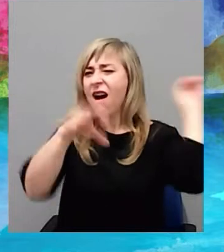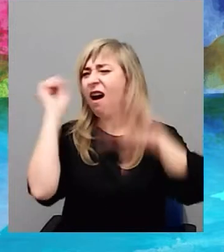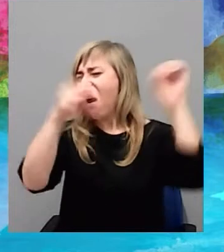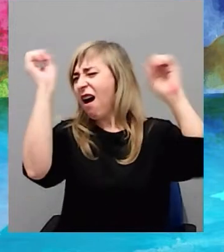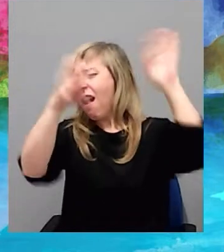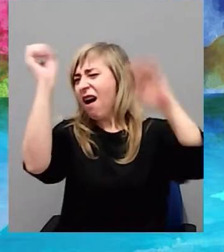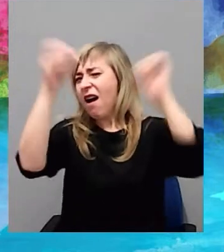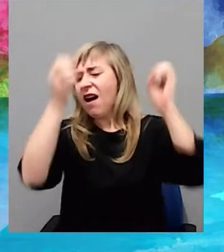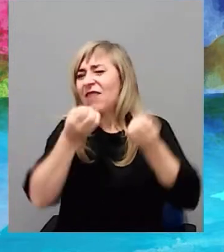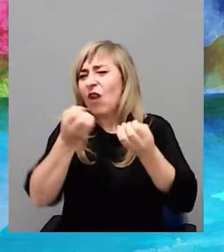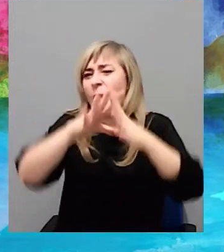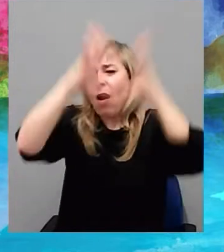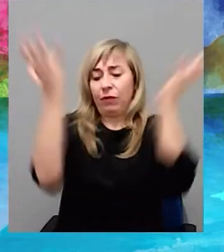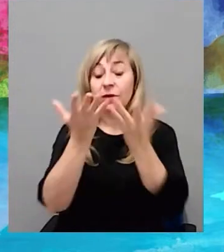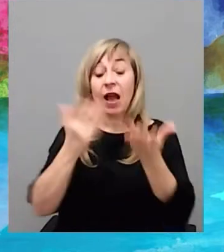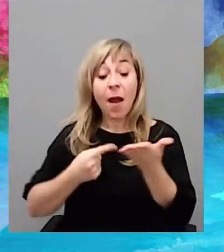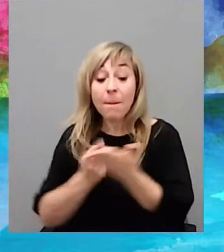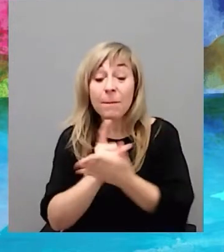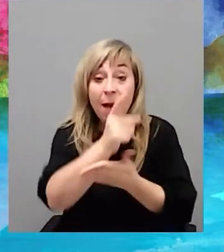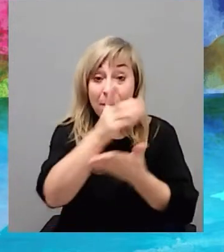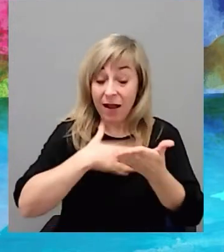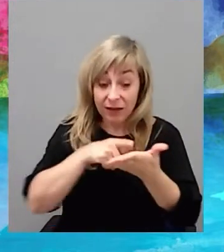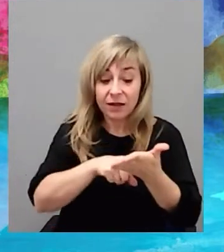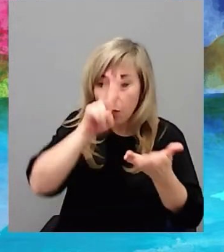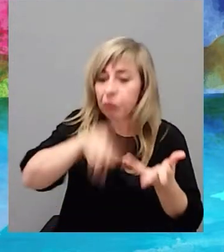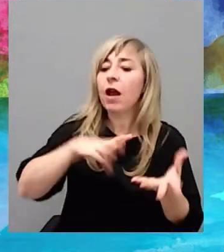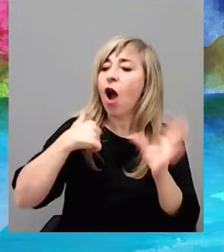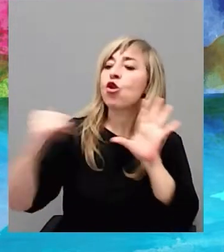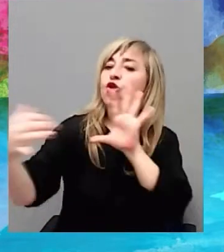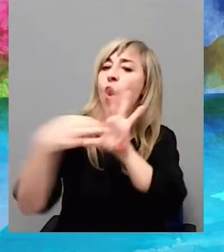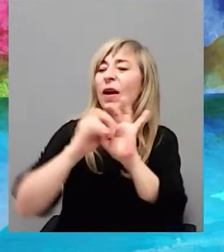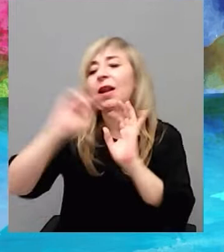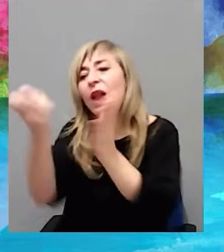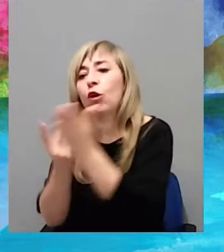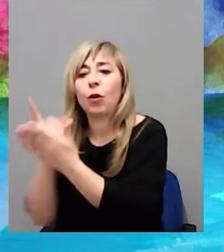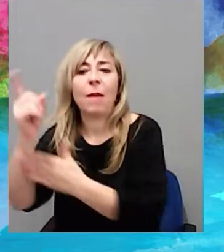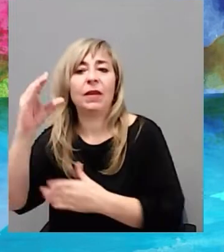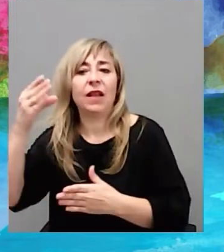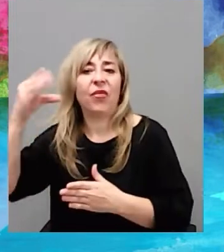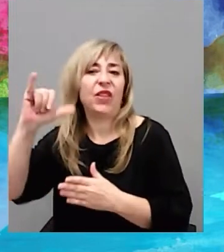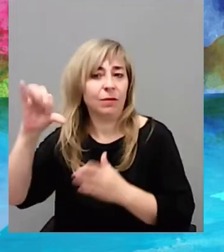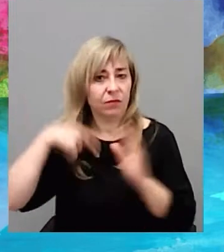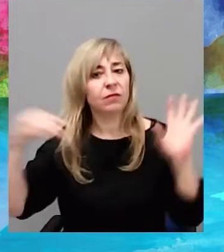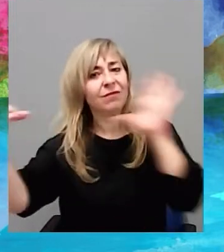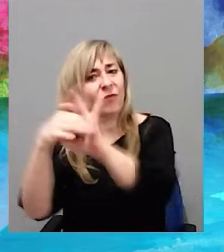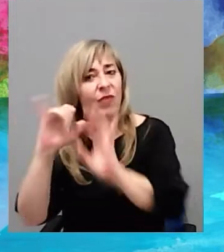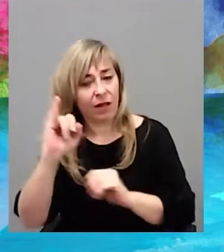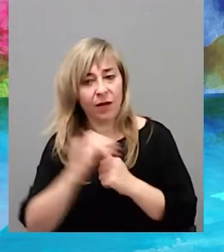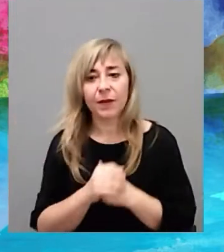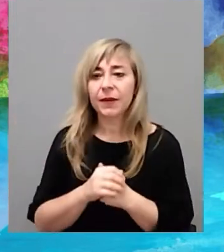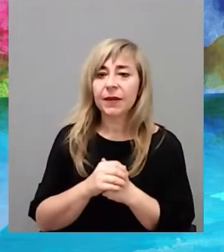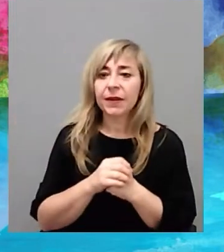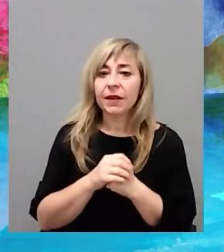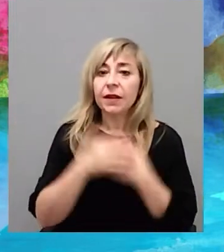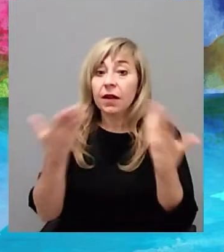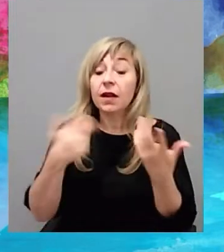And our maps can be shared with the GIS maps. Now, in terms of our methodology, well, first of all, we do